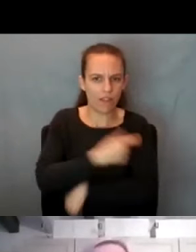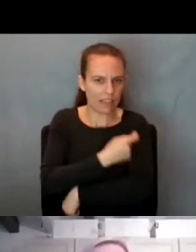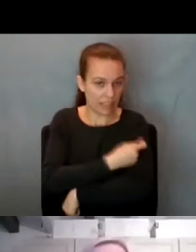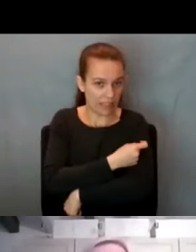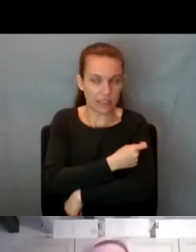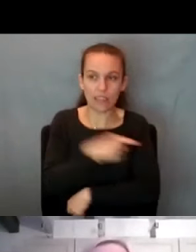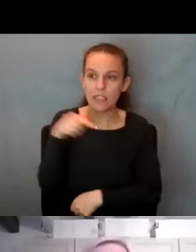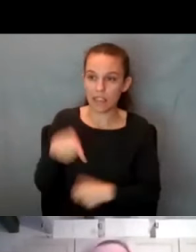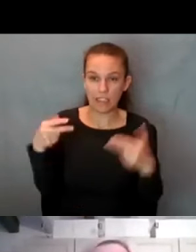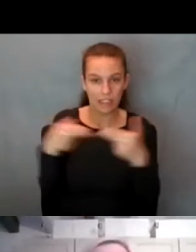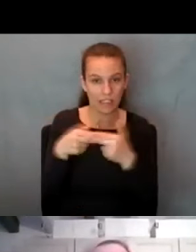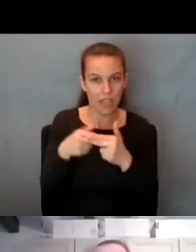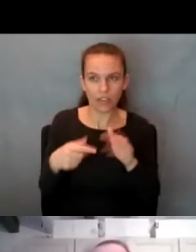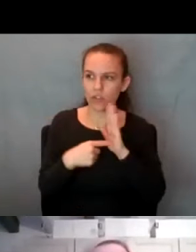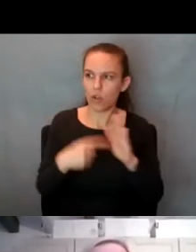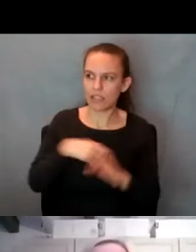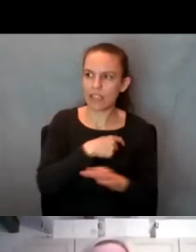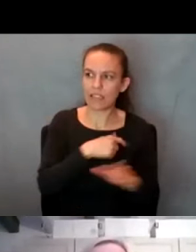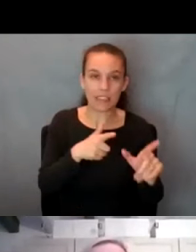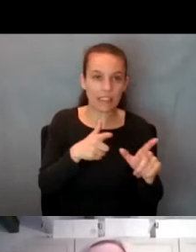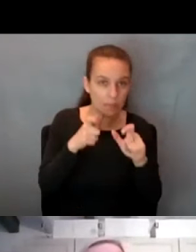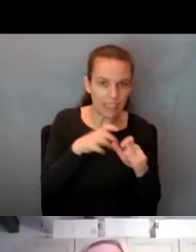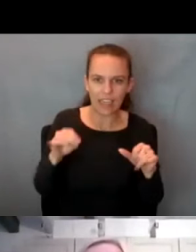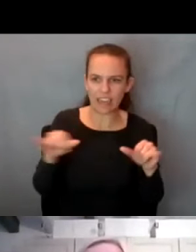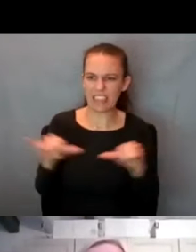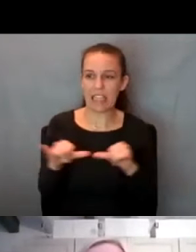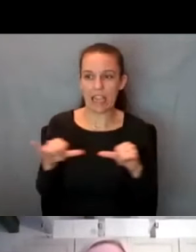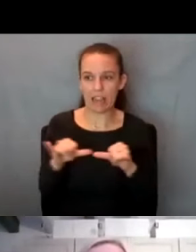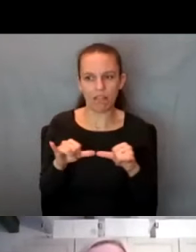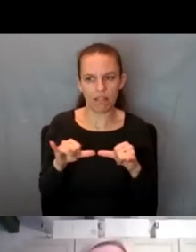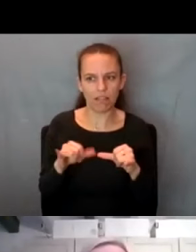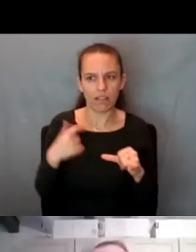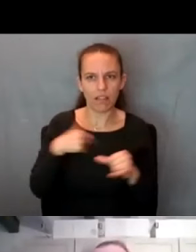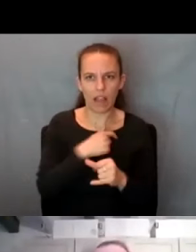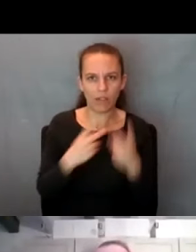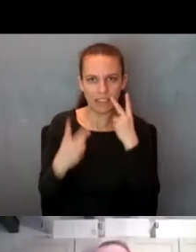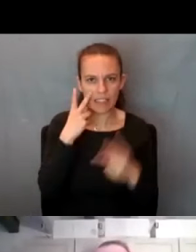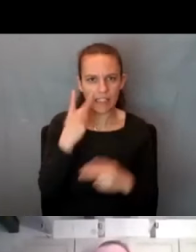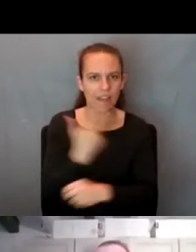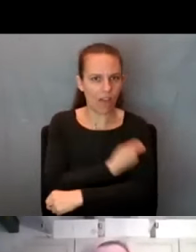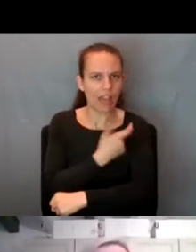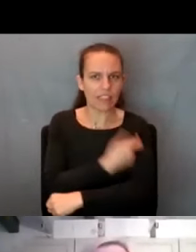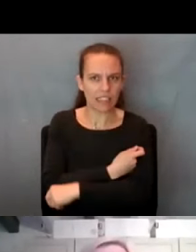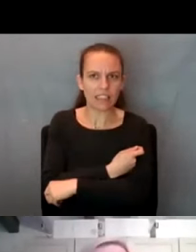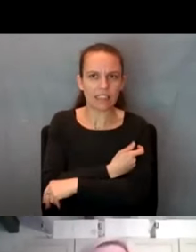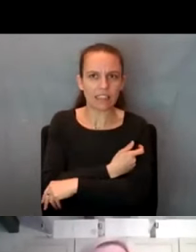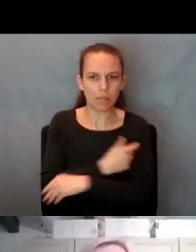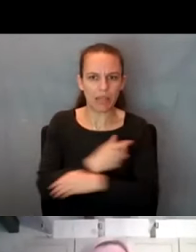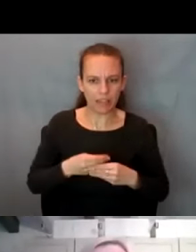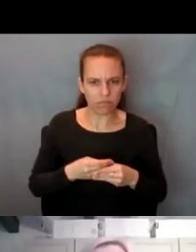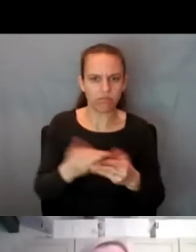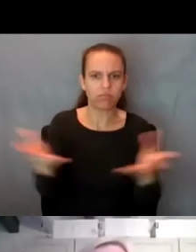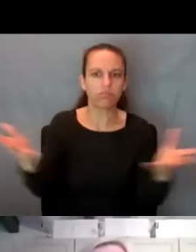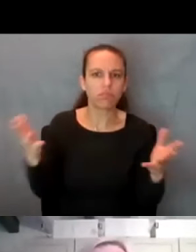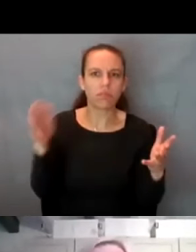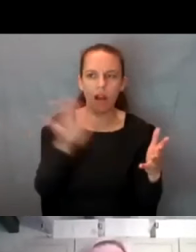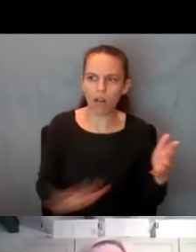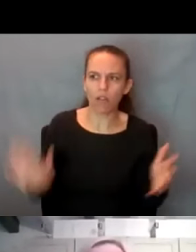us just the speed and the scale that we will see these vaccines being implemented across the